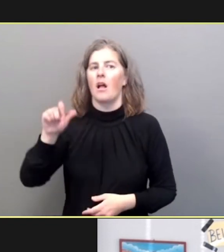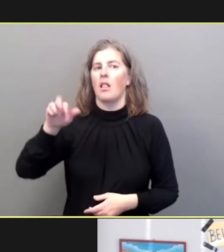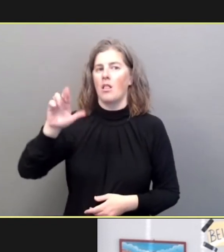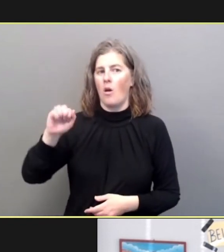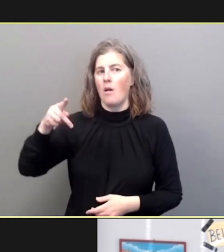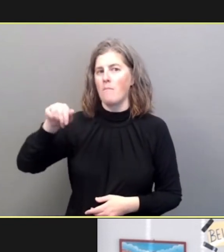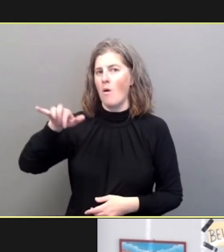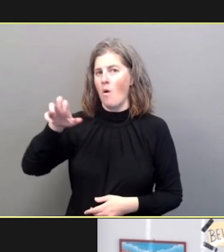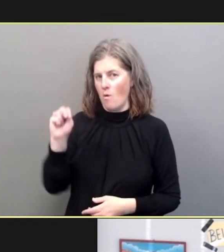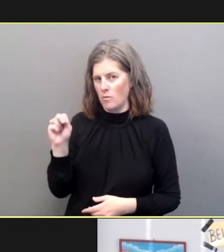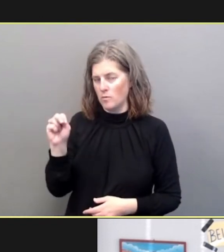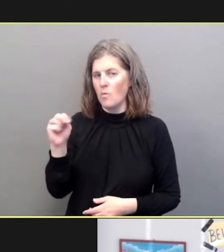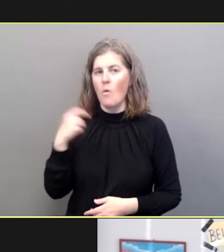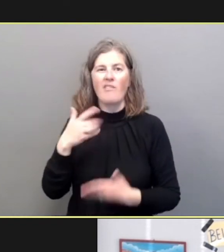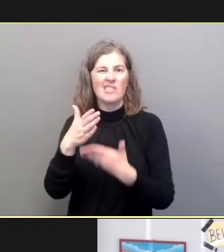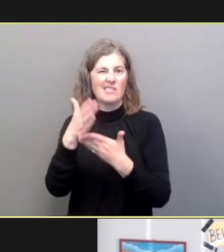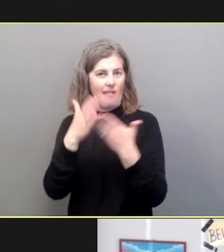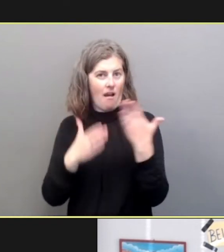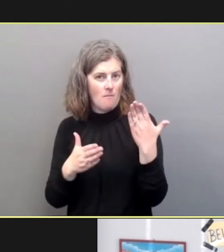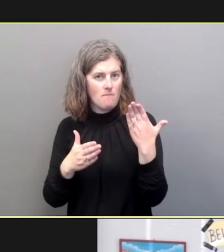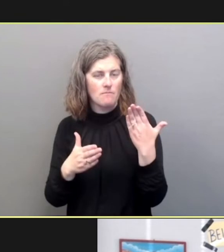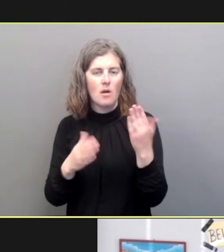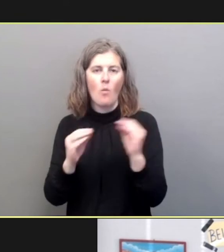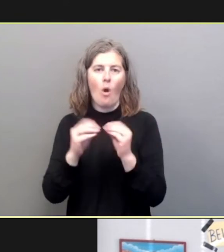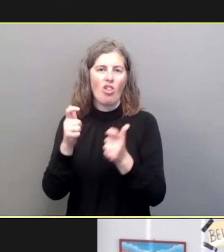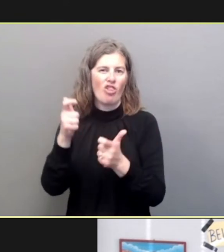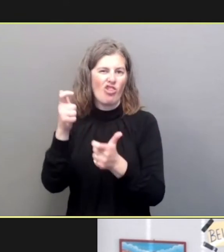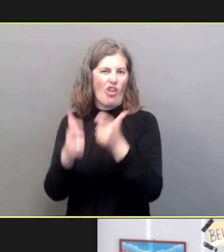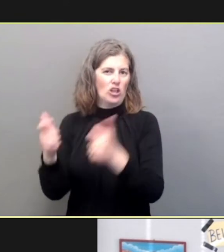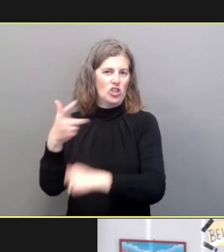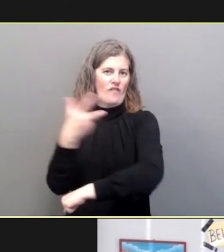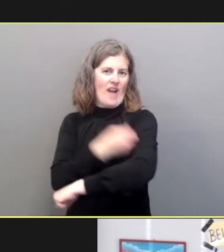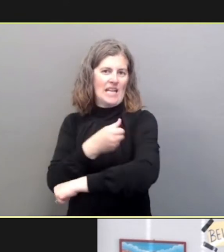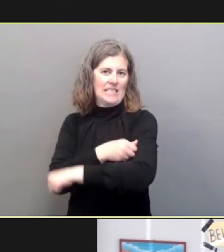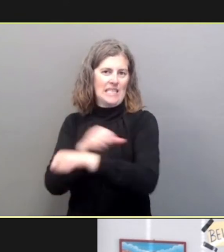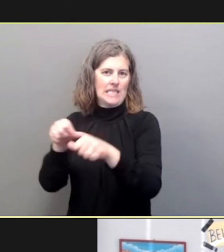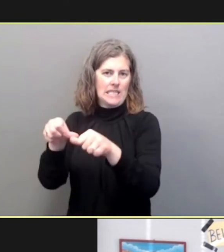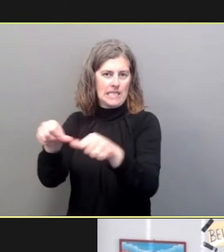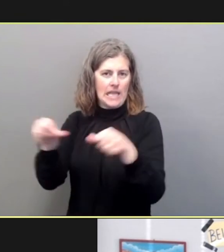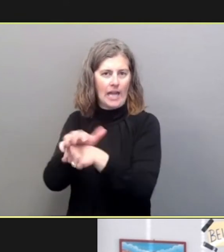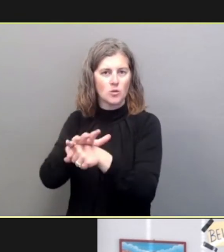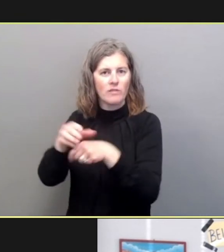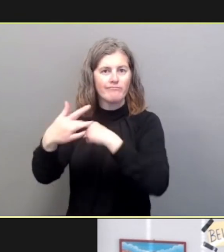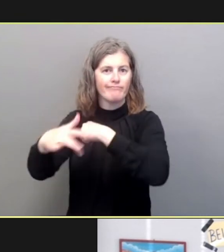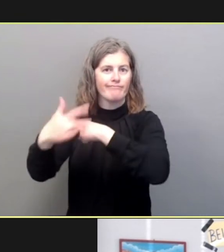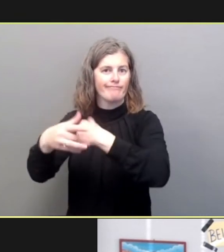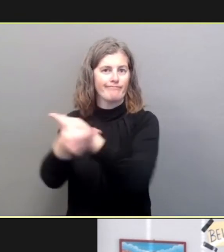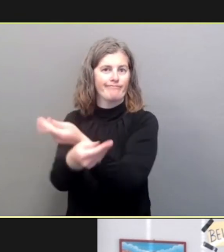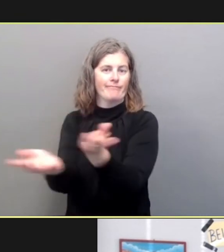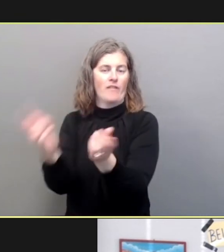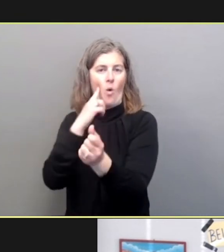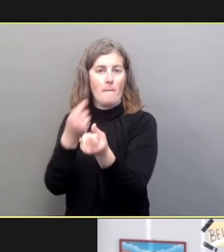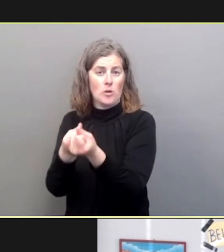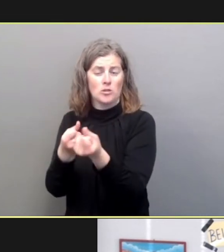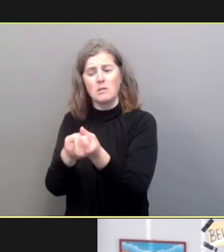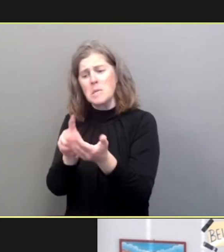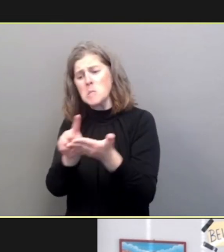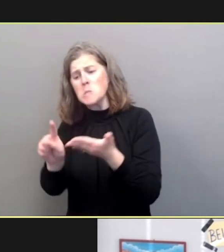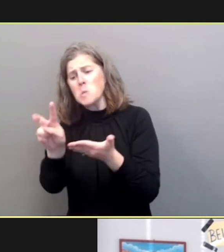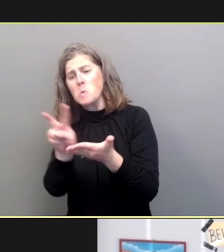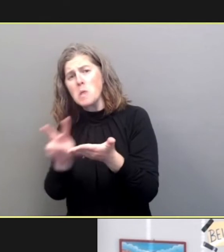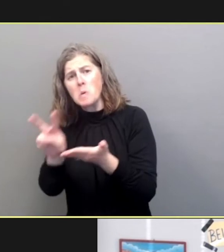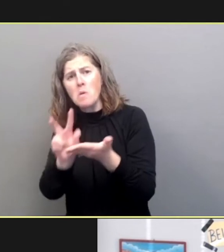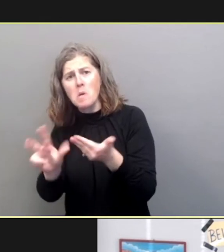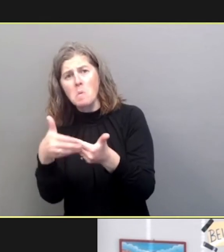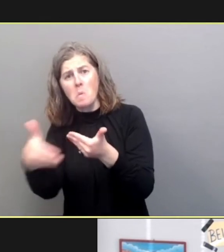we have some larger vaccine sites that we put out for boosters, but in the next few weeks, we'll actually